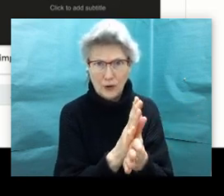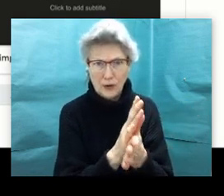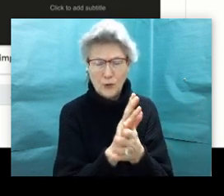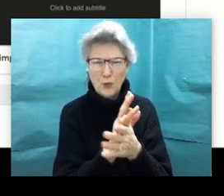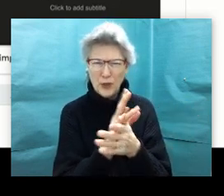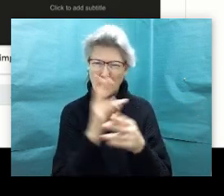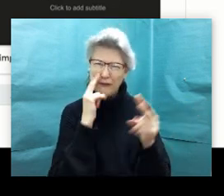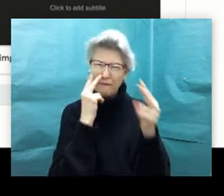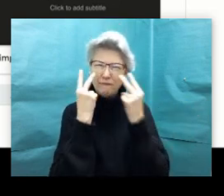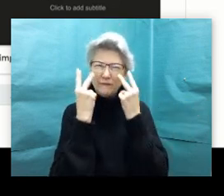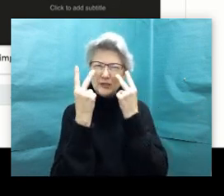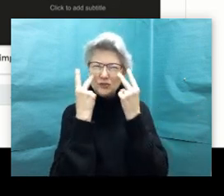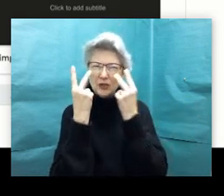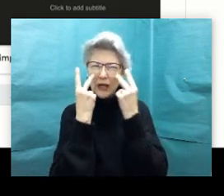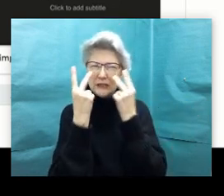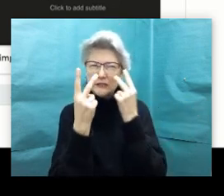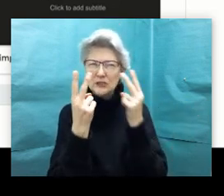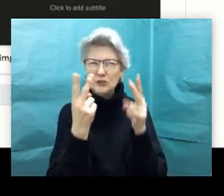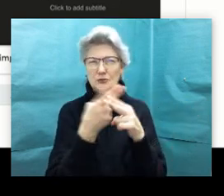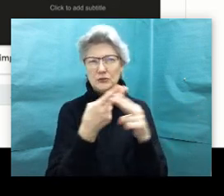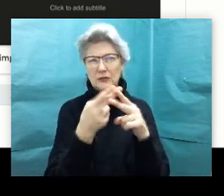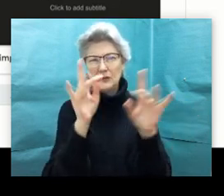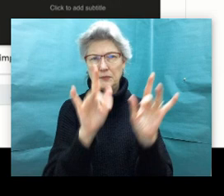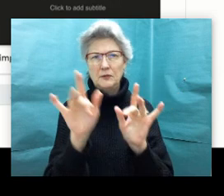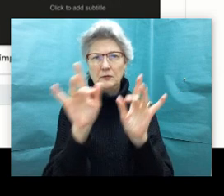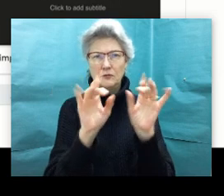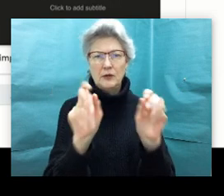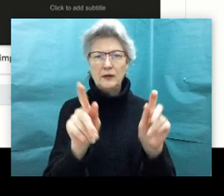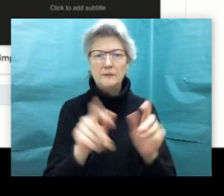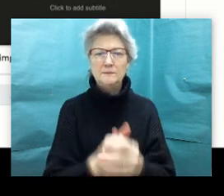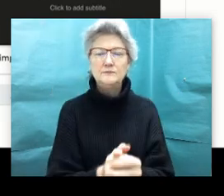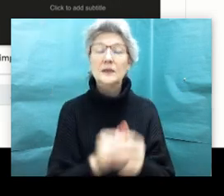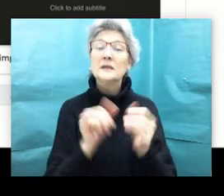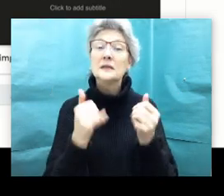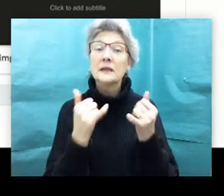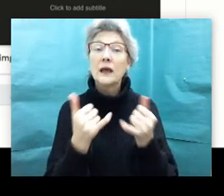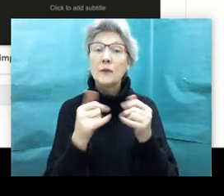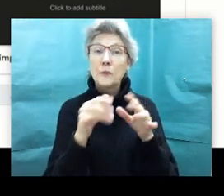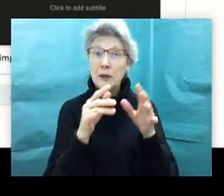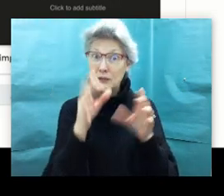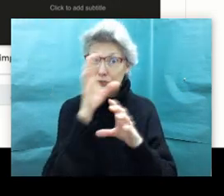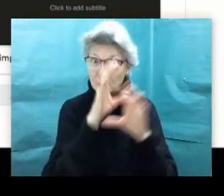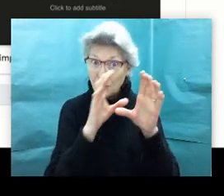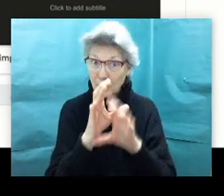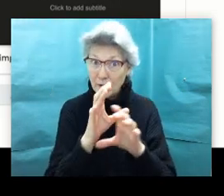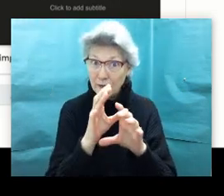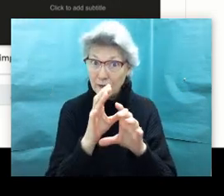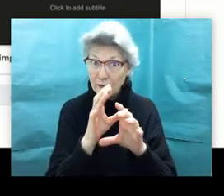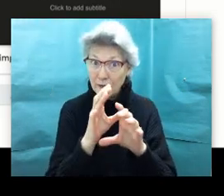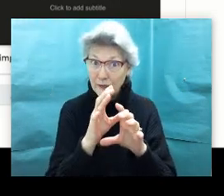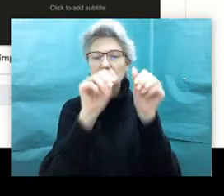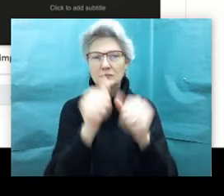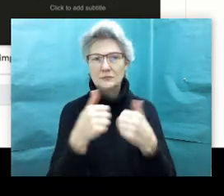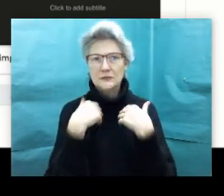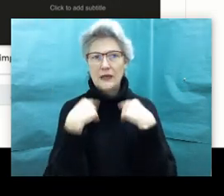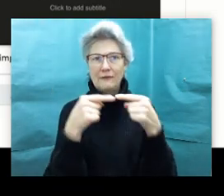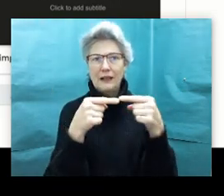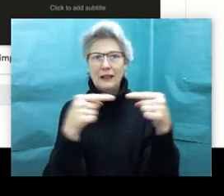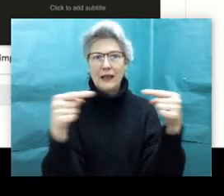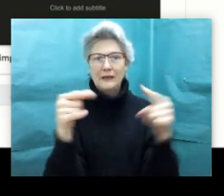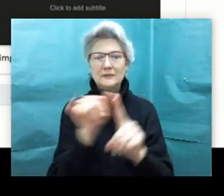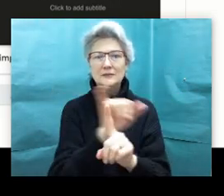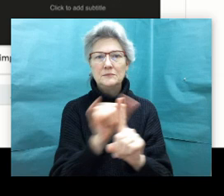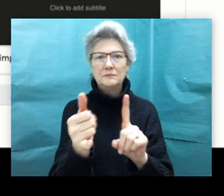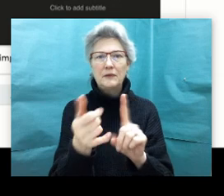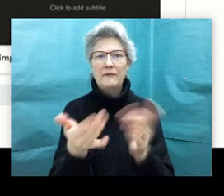were able to visualize what it looked like. Today, we explored if figures have a line of symmetry by folding paper